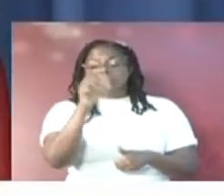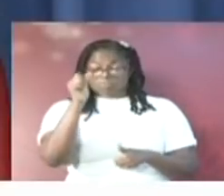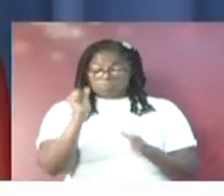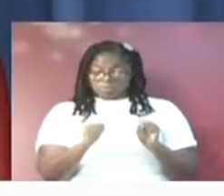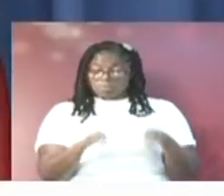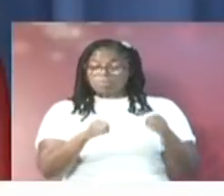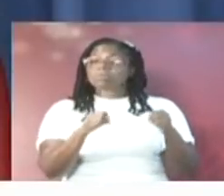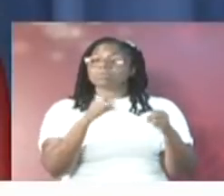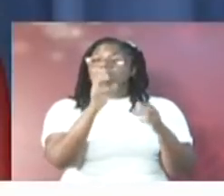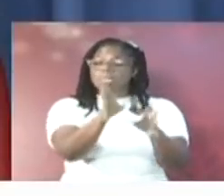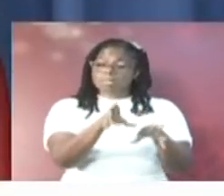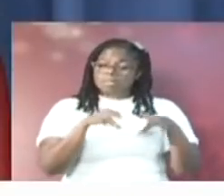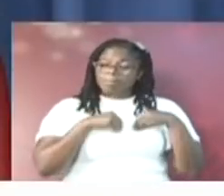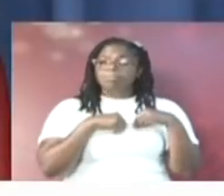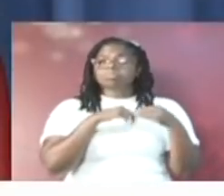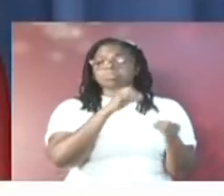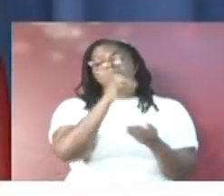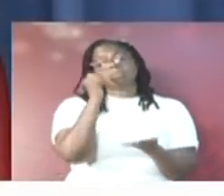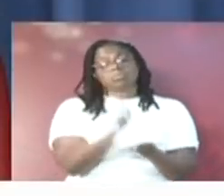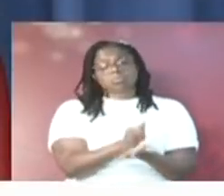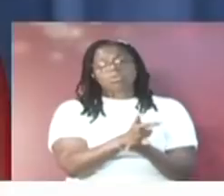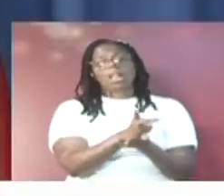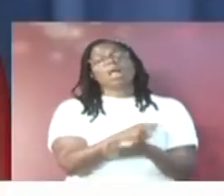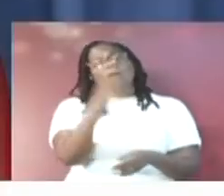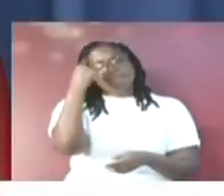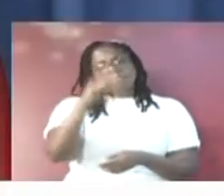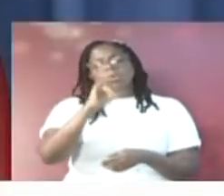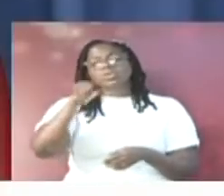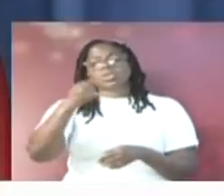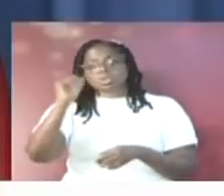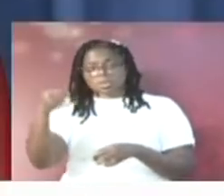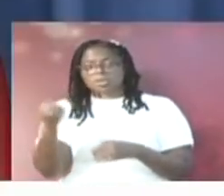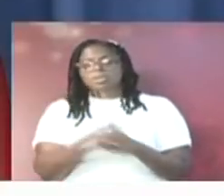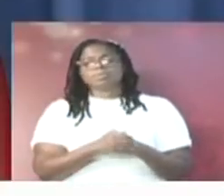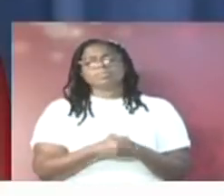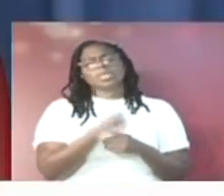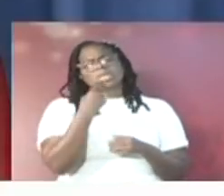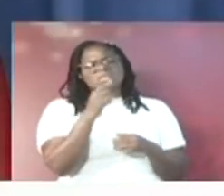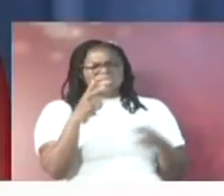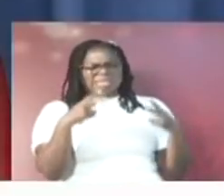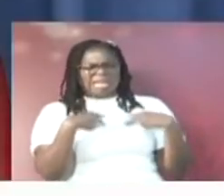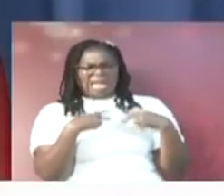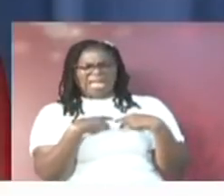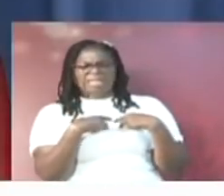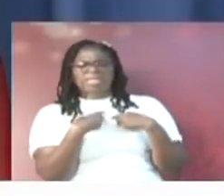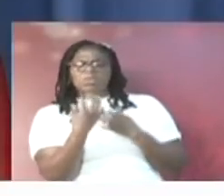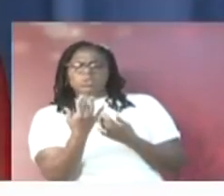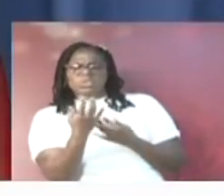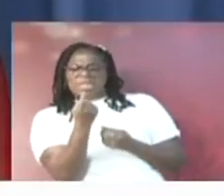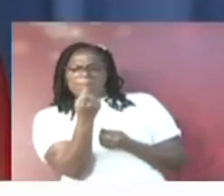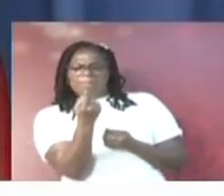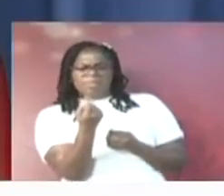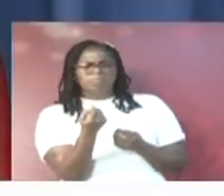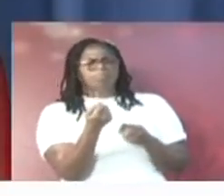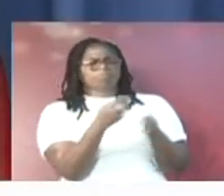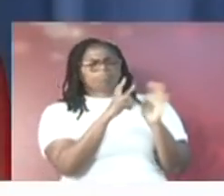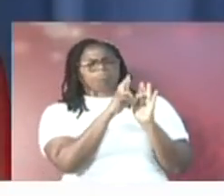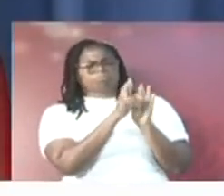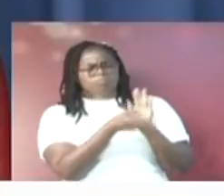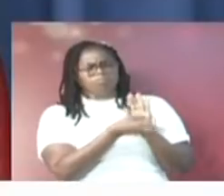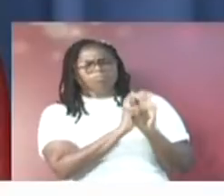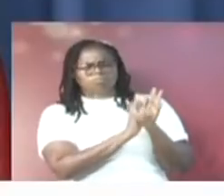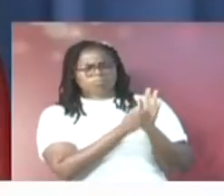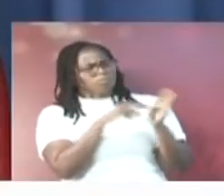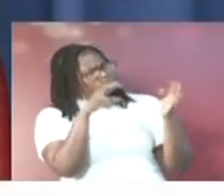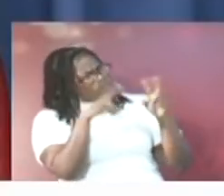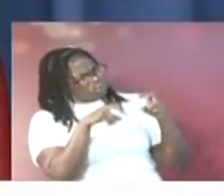there was a temporary review, and that was overcome. And then there